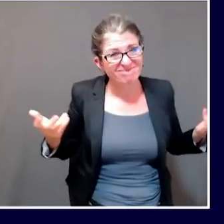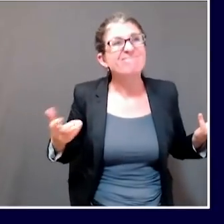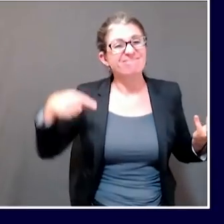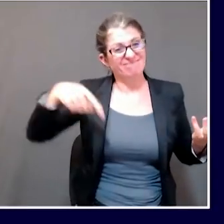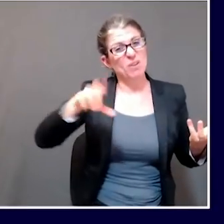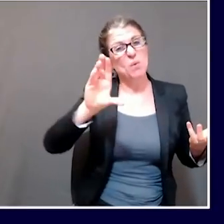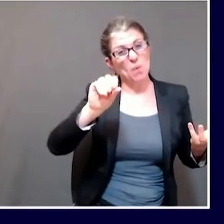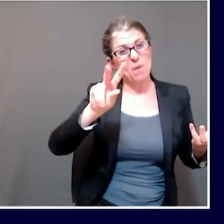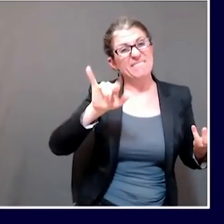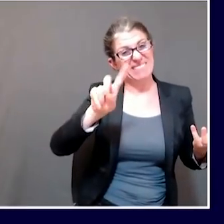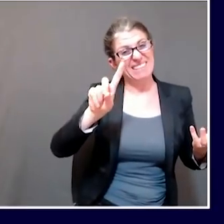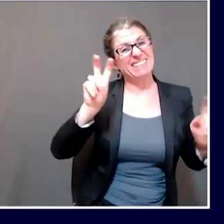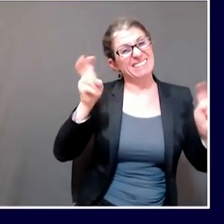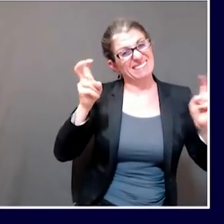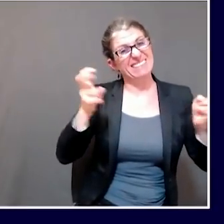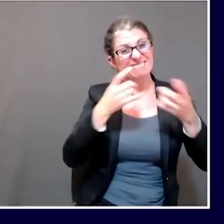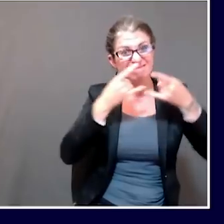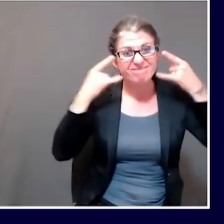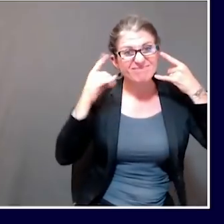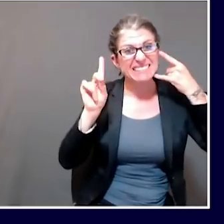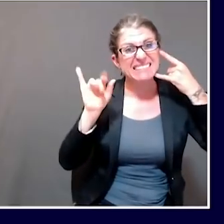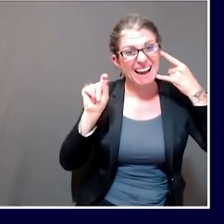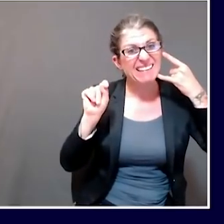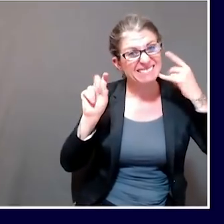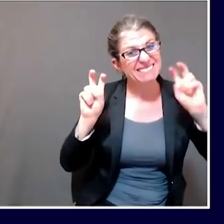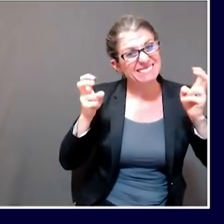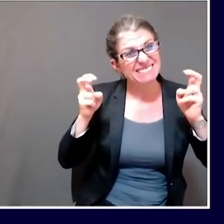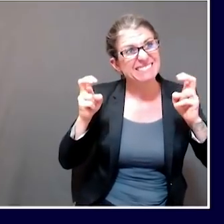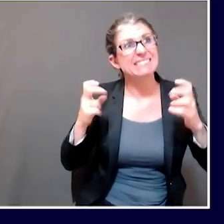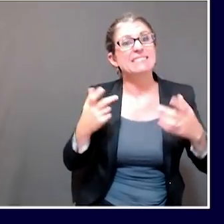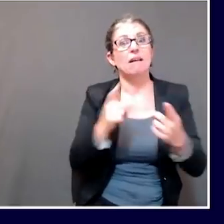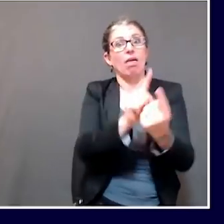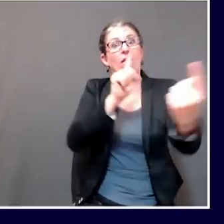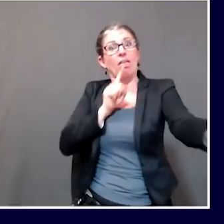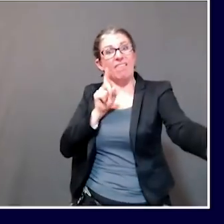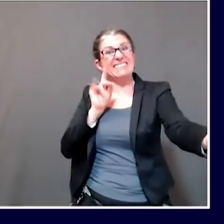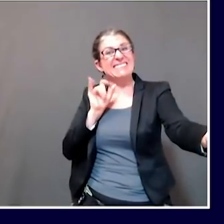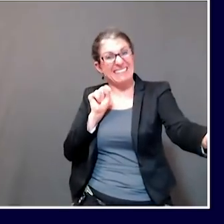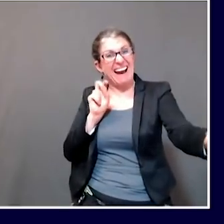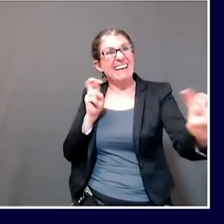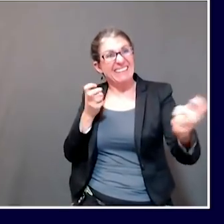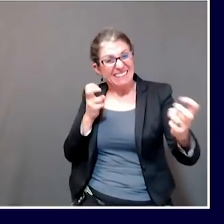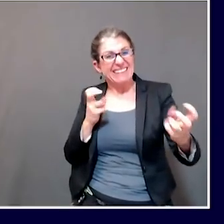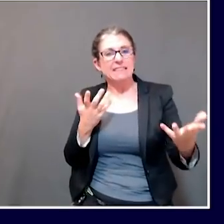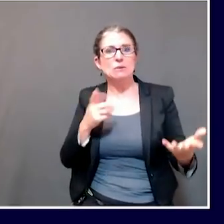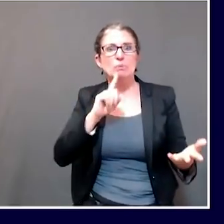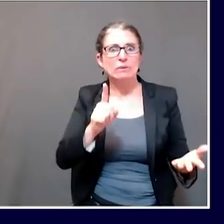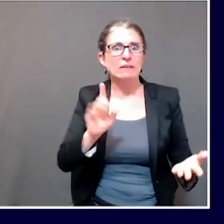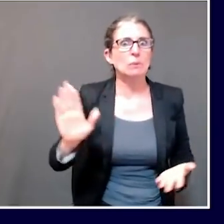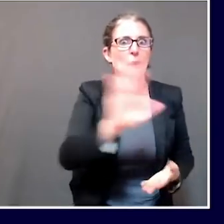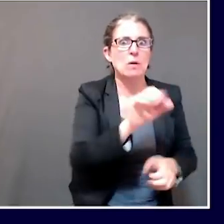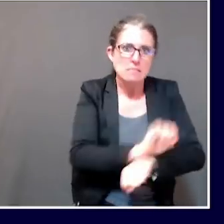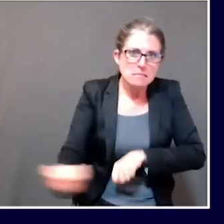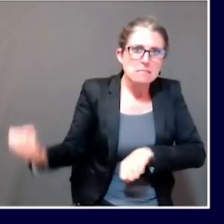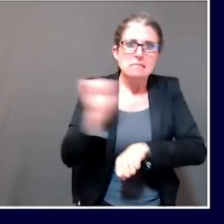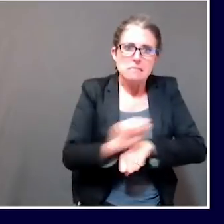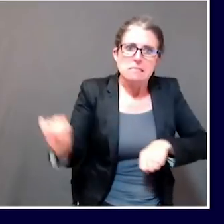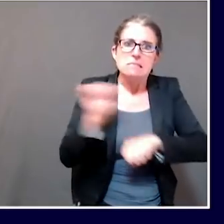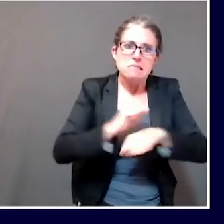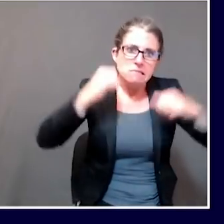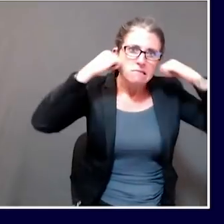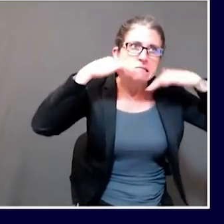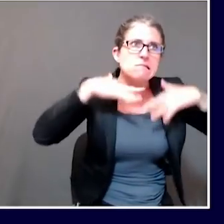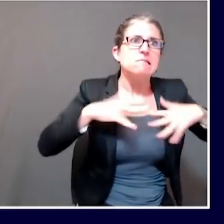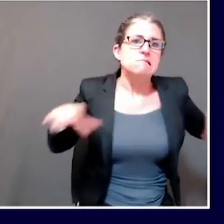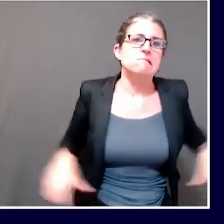coverings, the outcome is worth the effort. That's what we've been doing here in Maine.